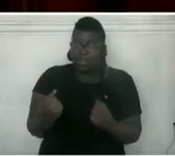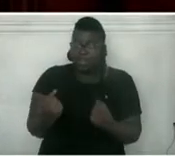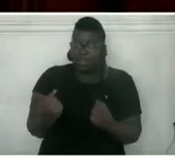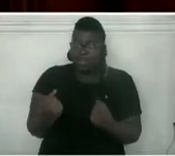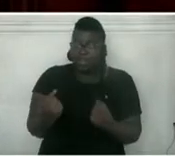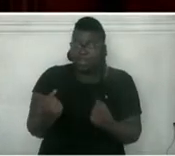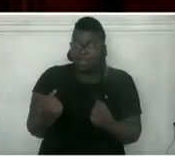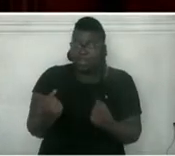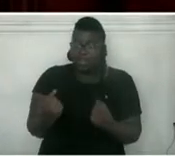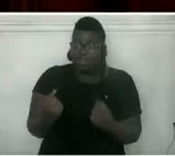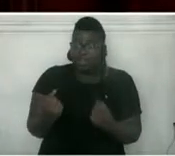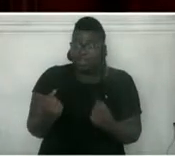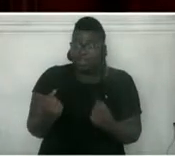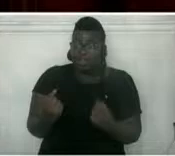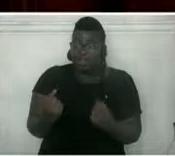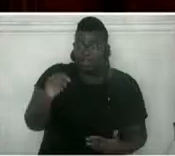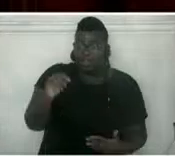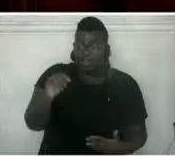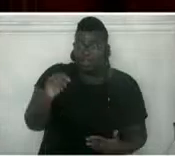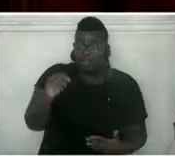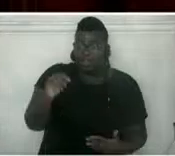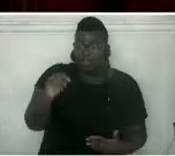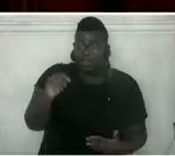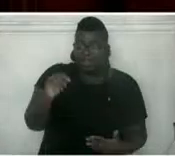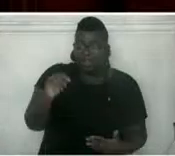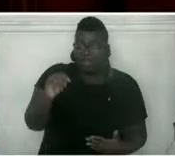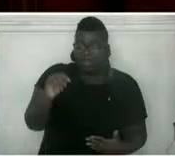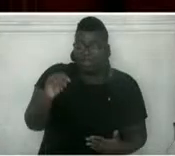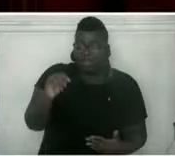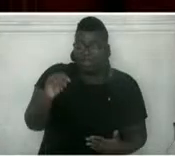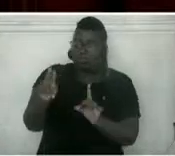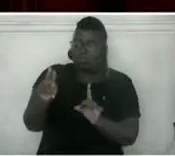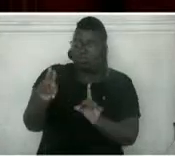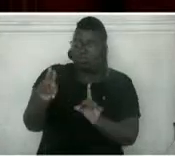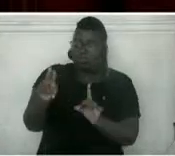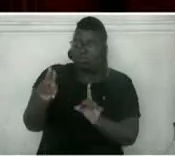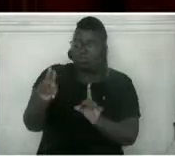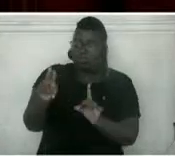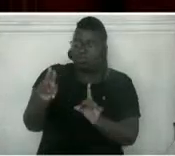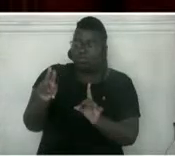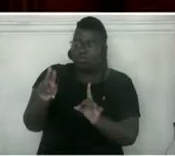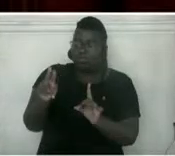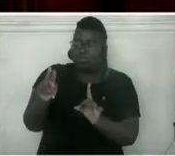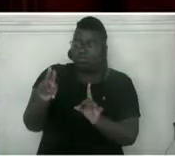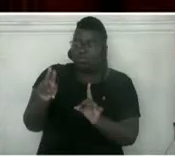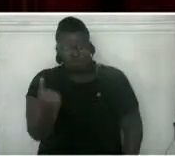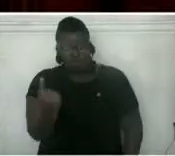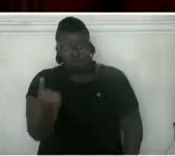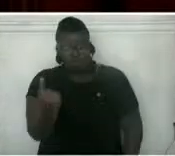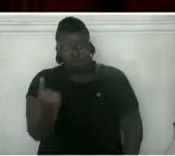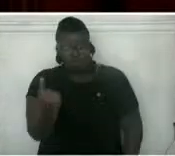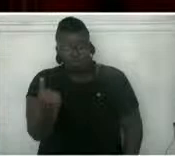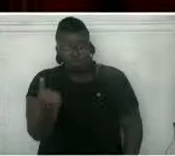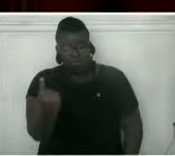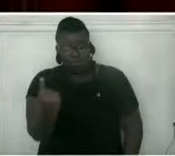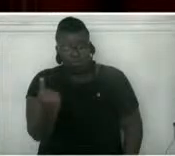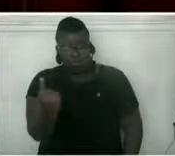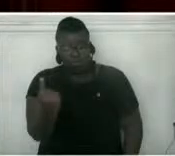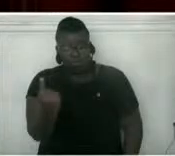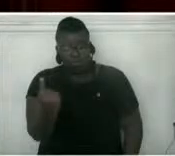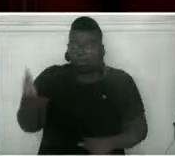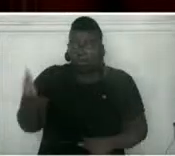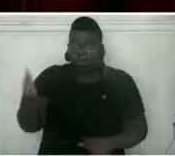MEC Ntuli. KwaZulu-Natal was the only province that went to this